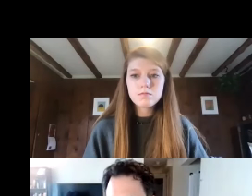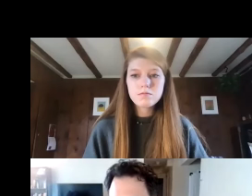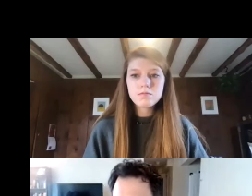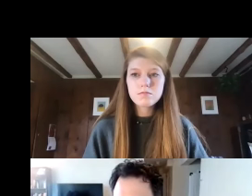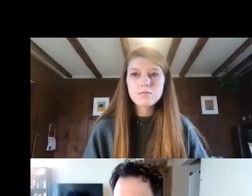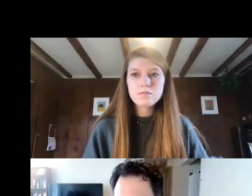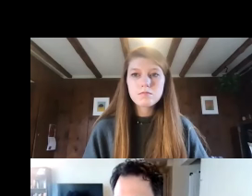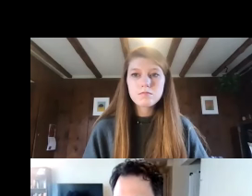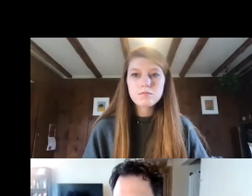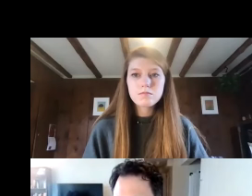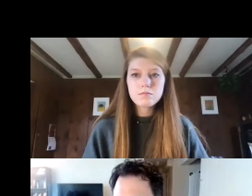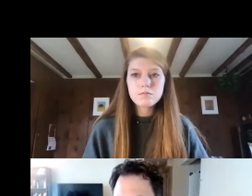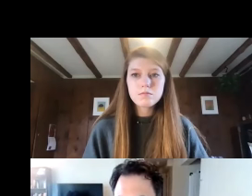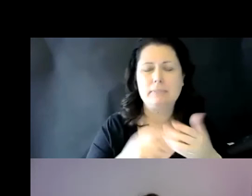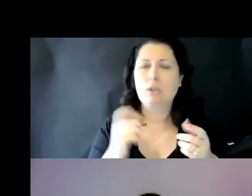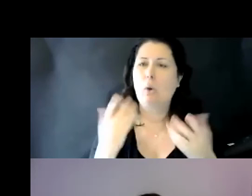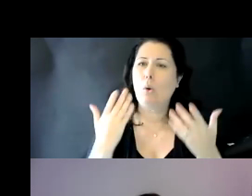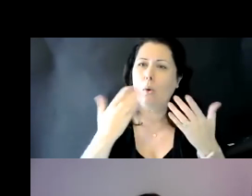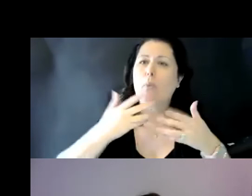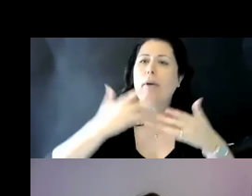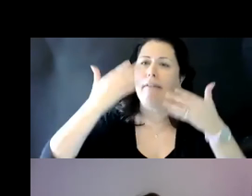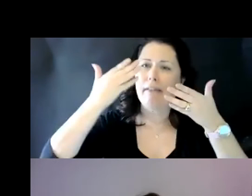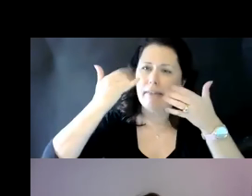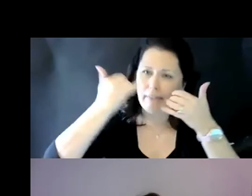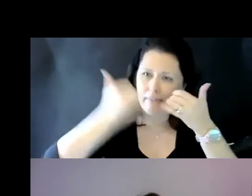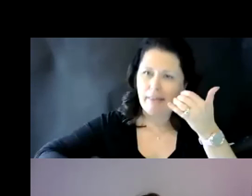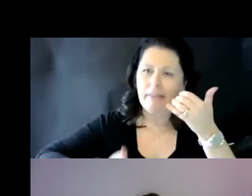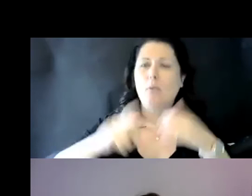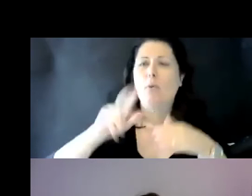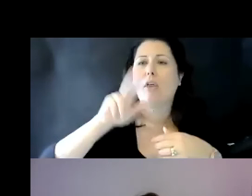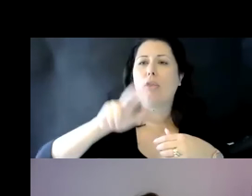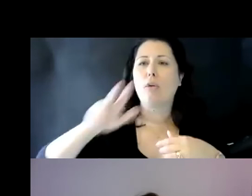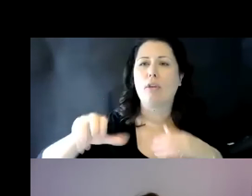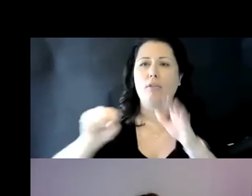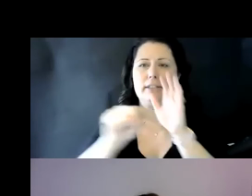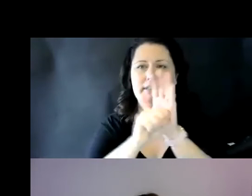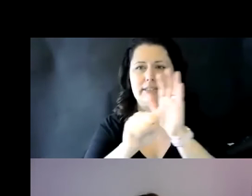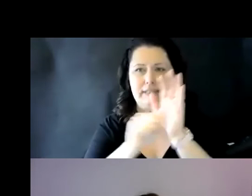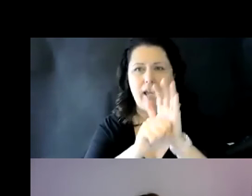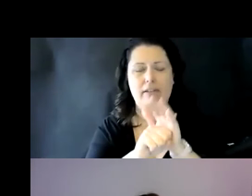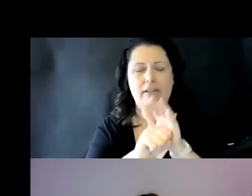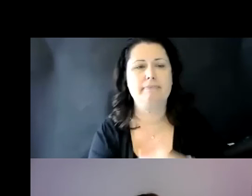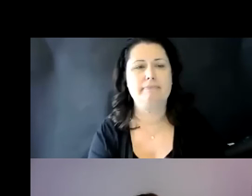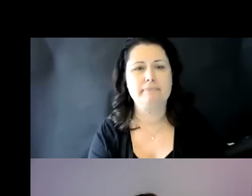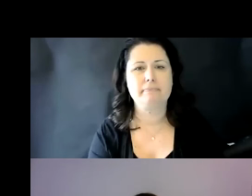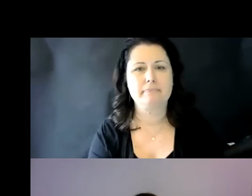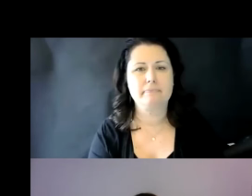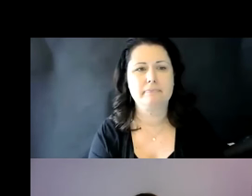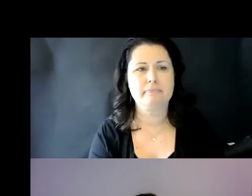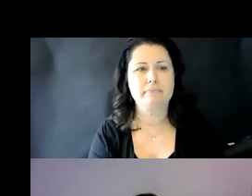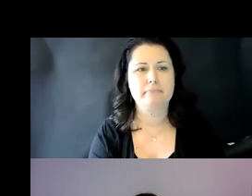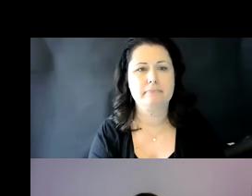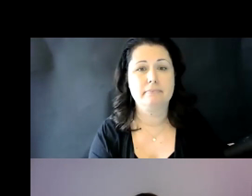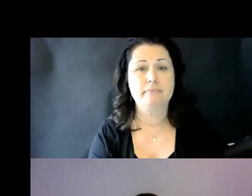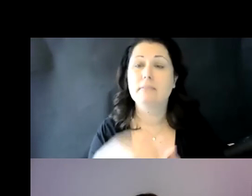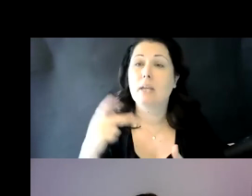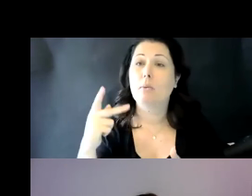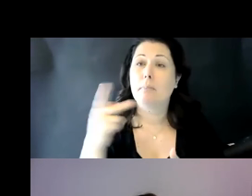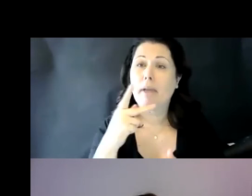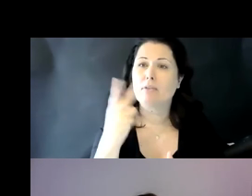together. So we did that, and we ended up with 33 indicators after ditching a load and rewording a load. And then we took them back to 2